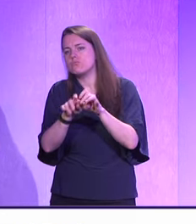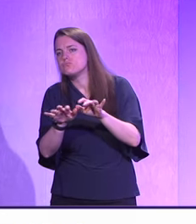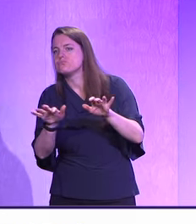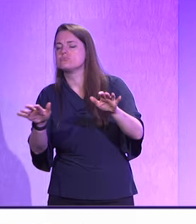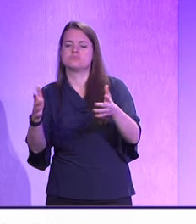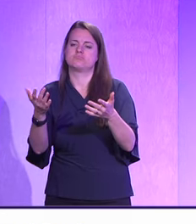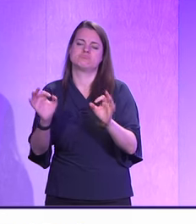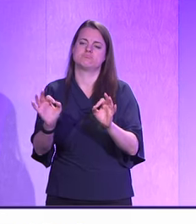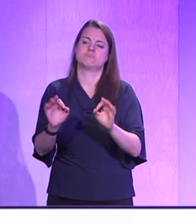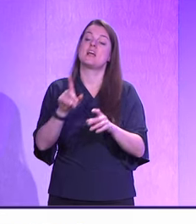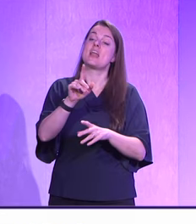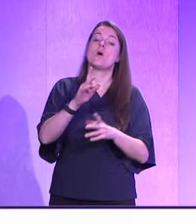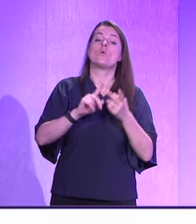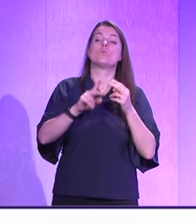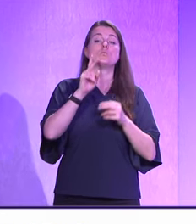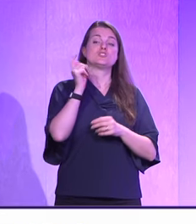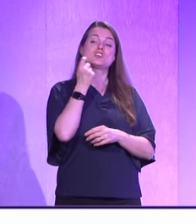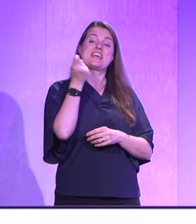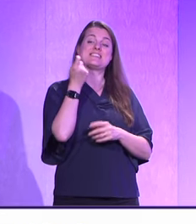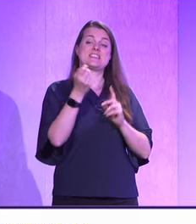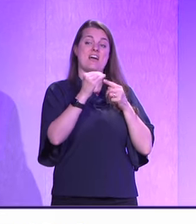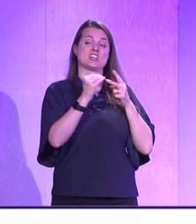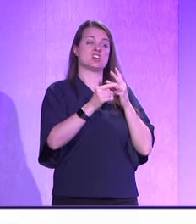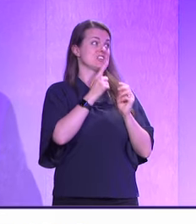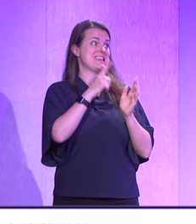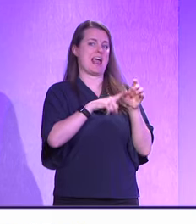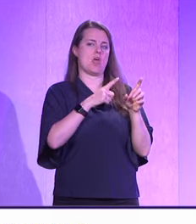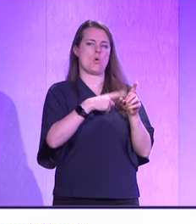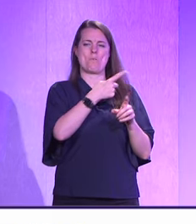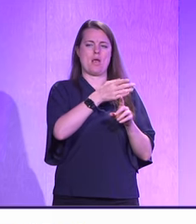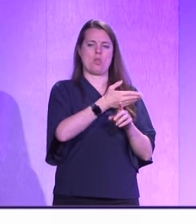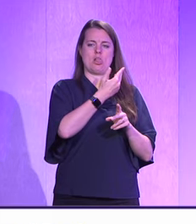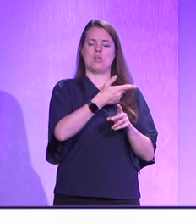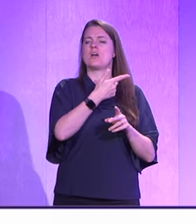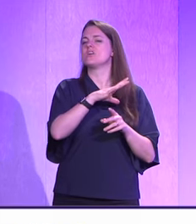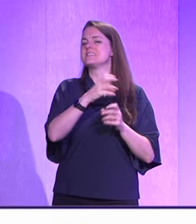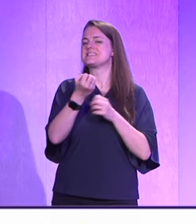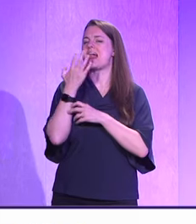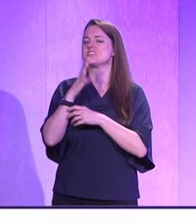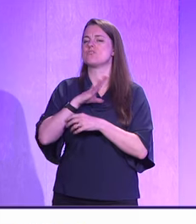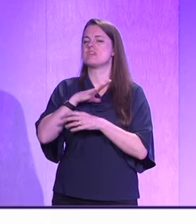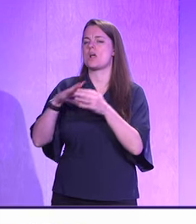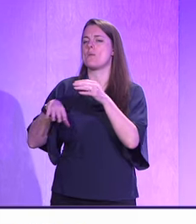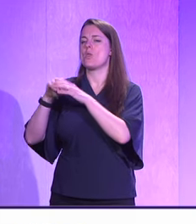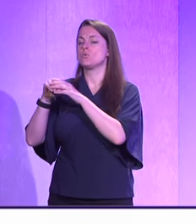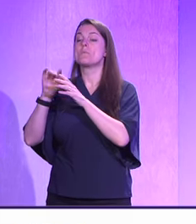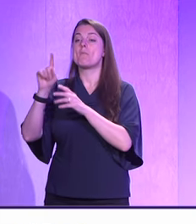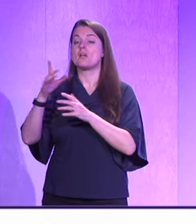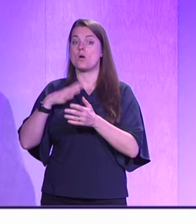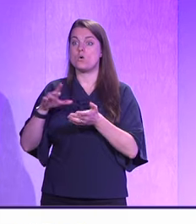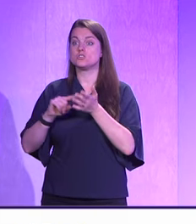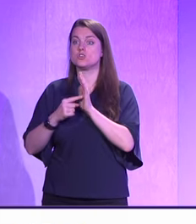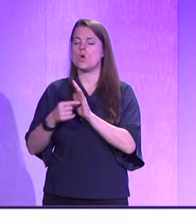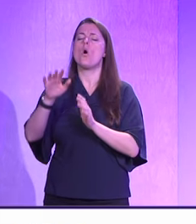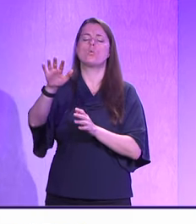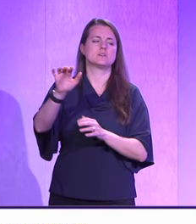We've seen some success factors in yellow. I'll skip over them now. They're in the slides, which are already online. And I'll leave you with a